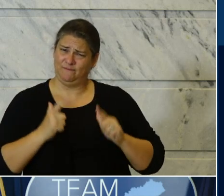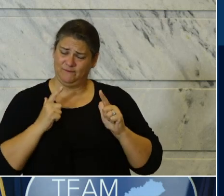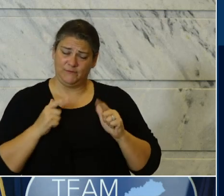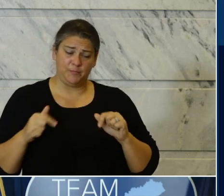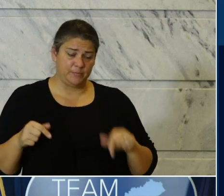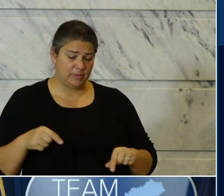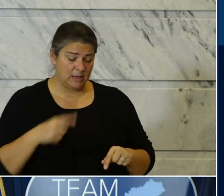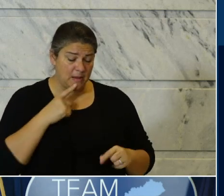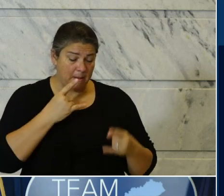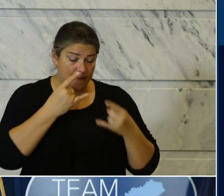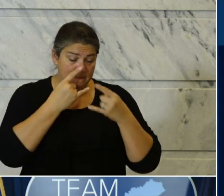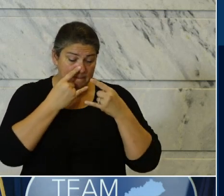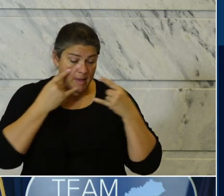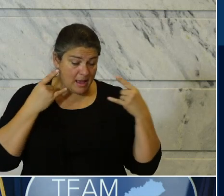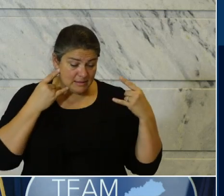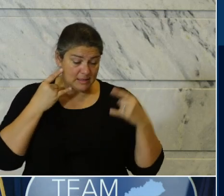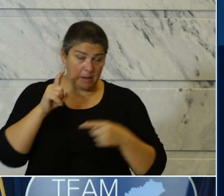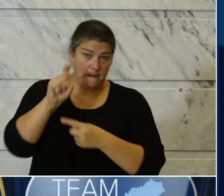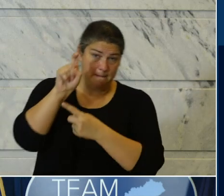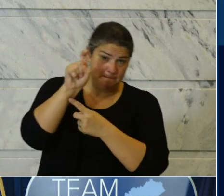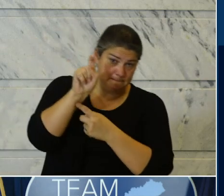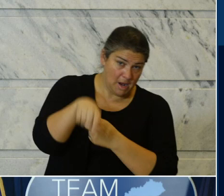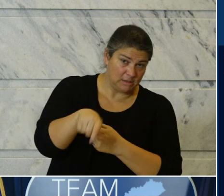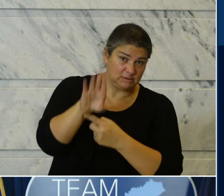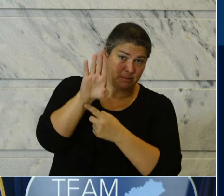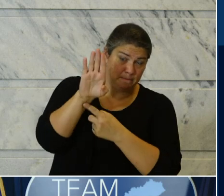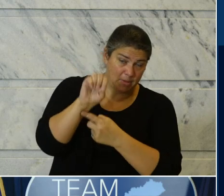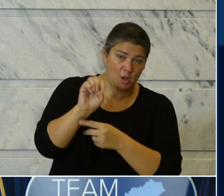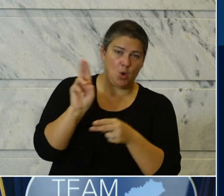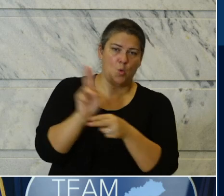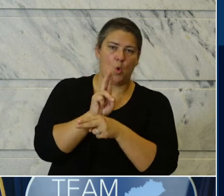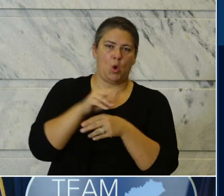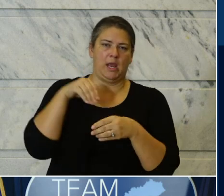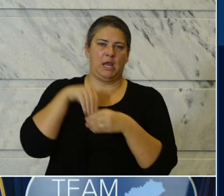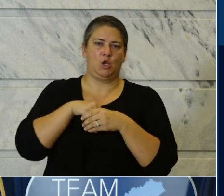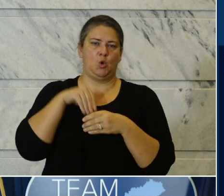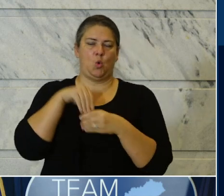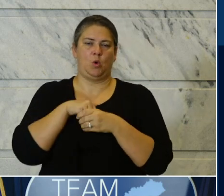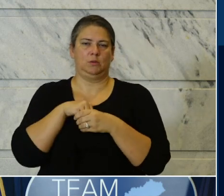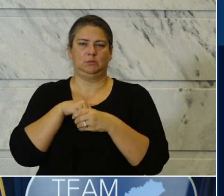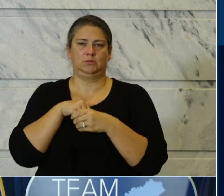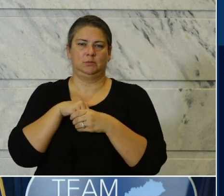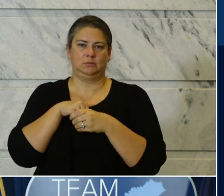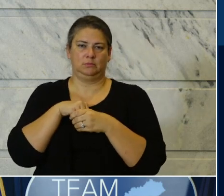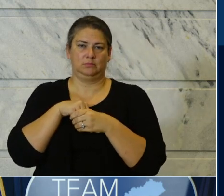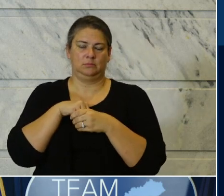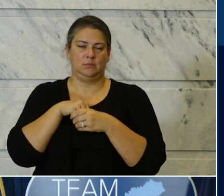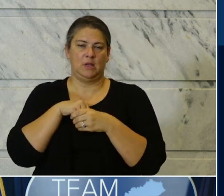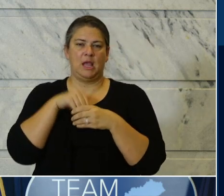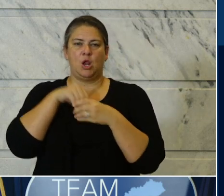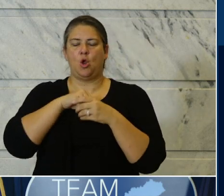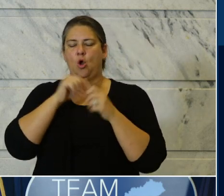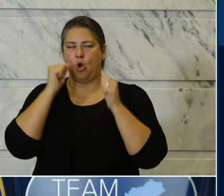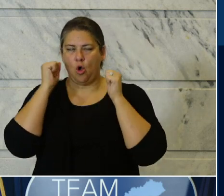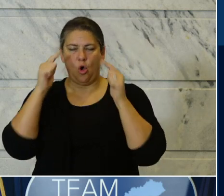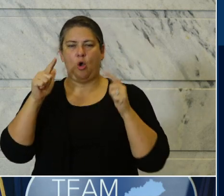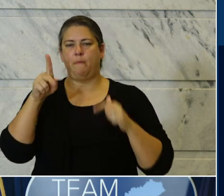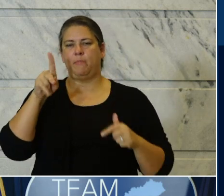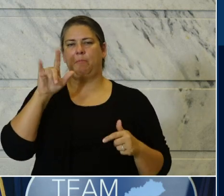words. Masks must be worn indoors in all public